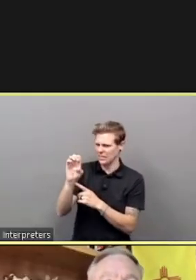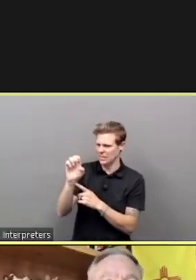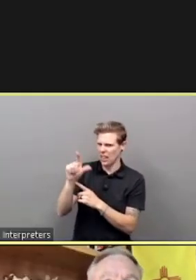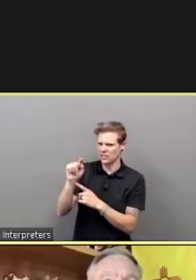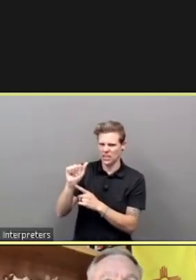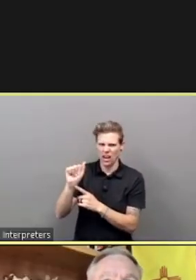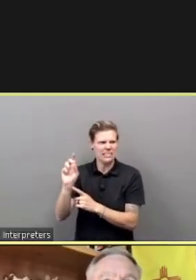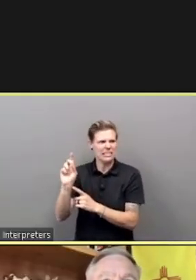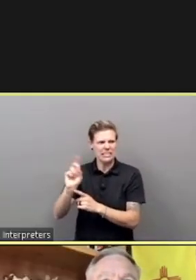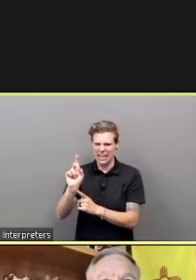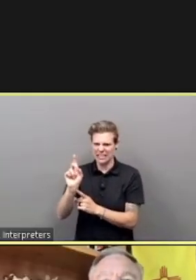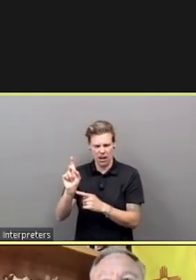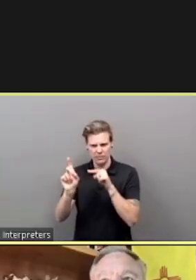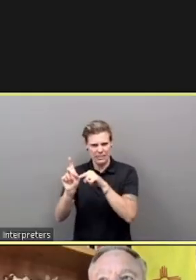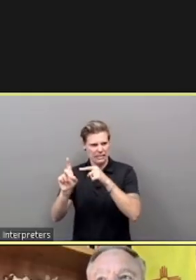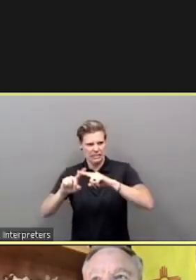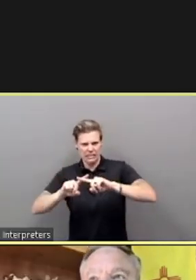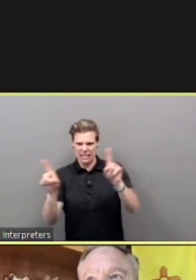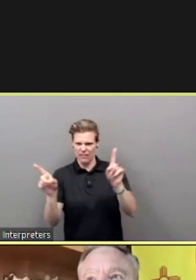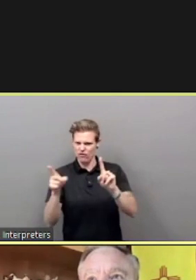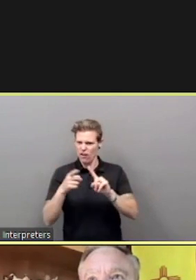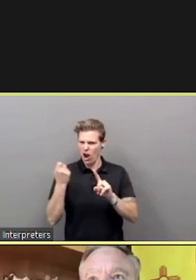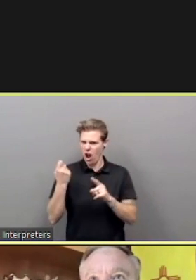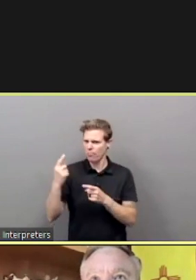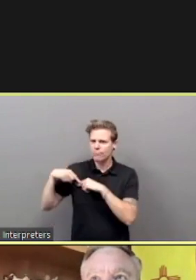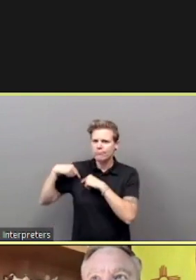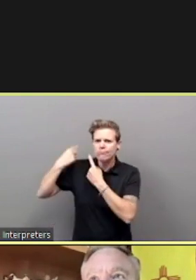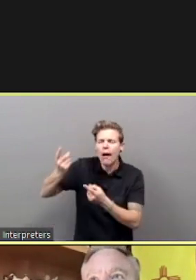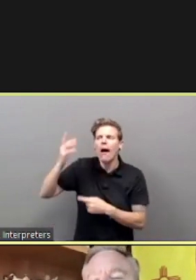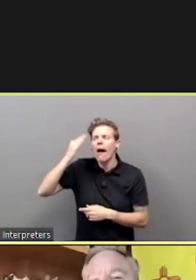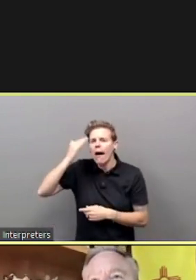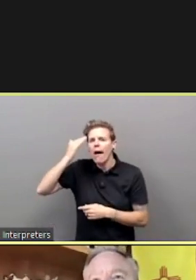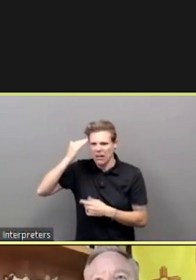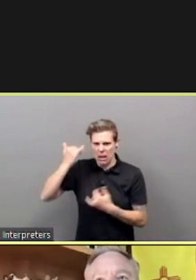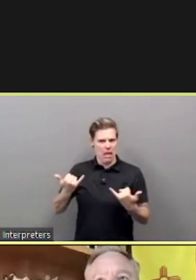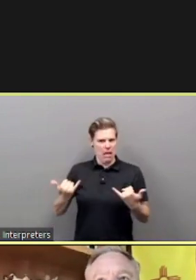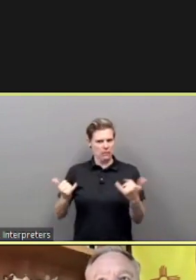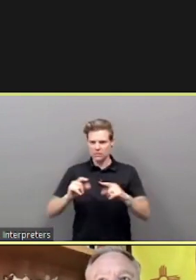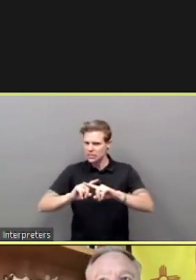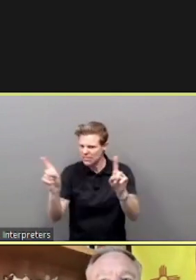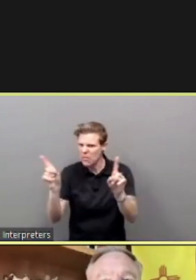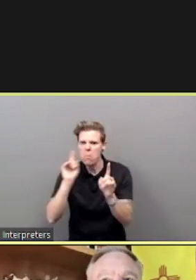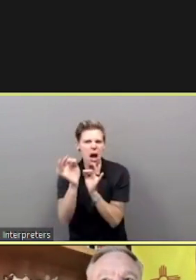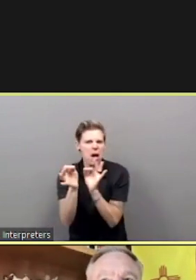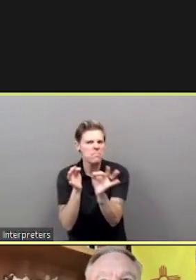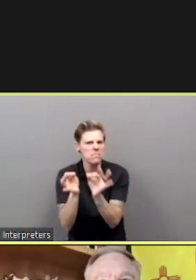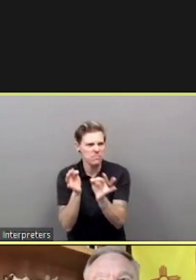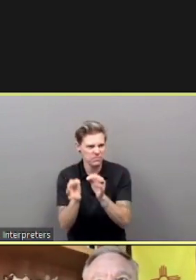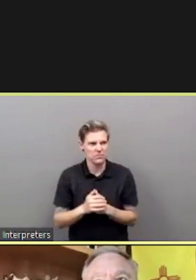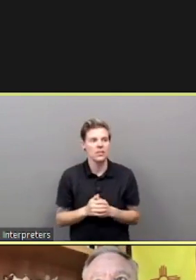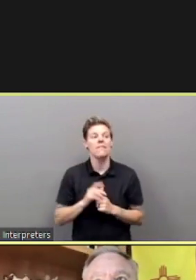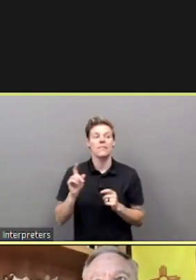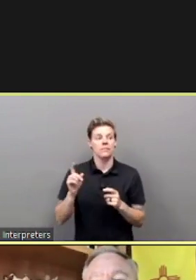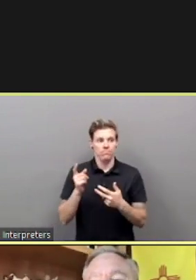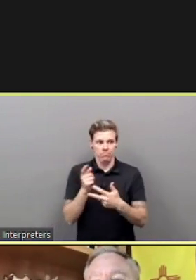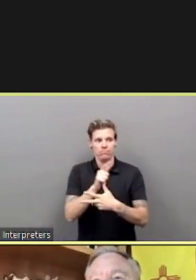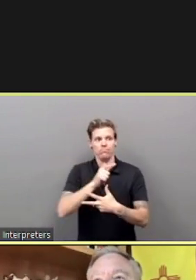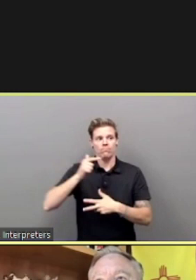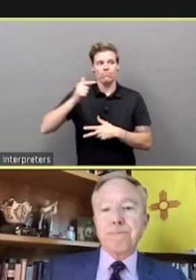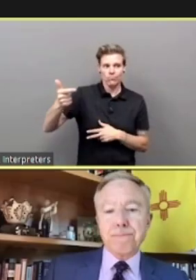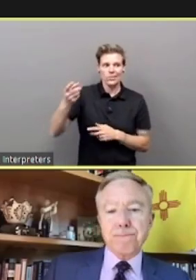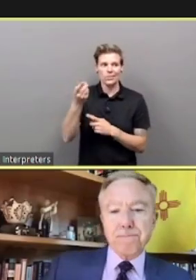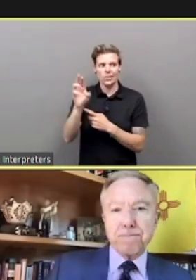different for us. And as usual, I'll finish up. And with that, and without further ado, I'm going to turn it over to